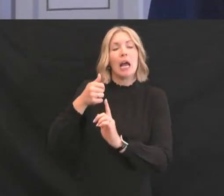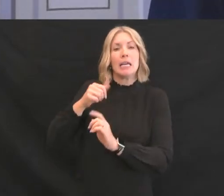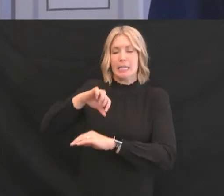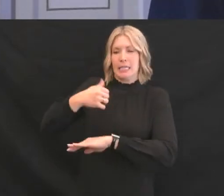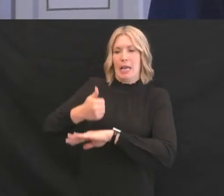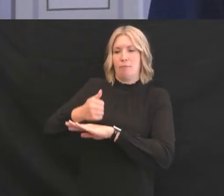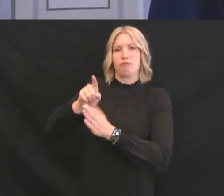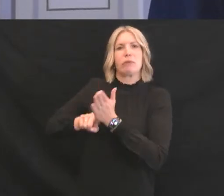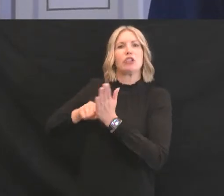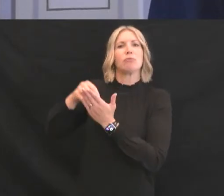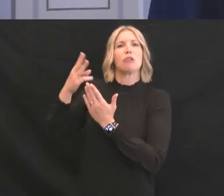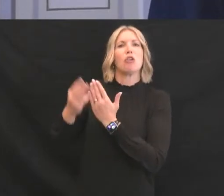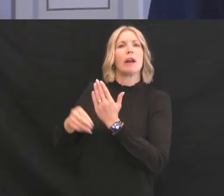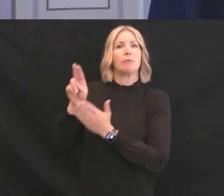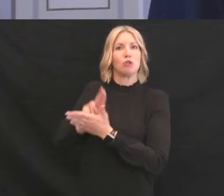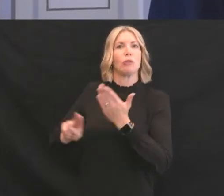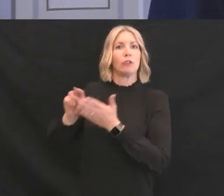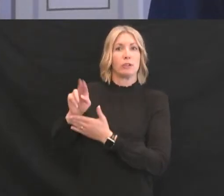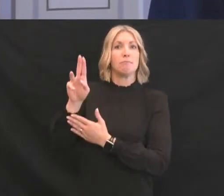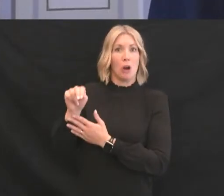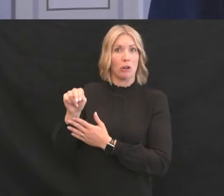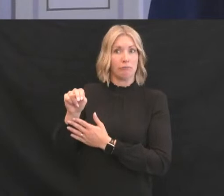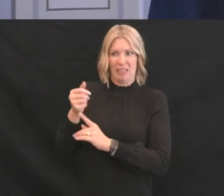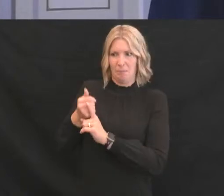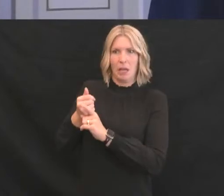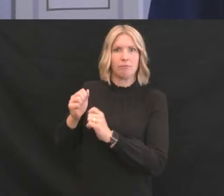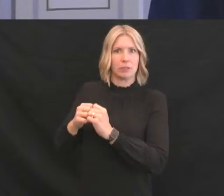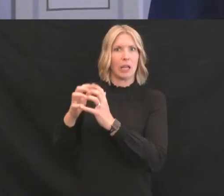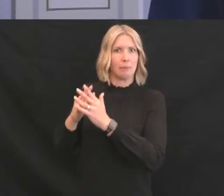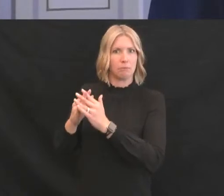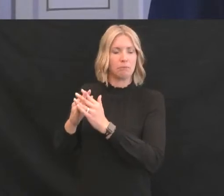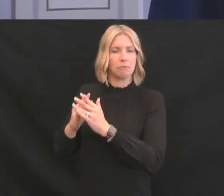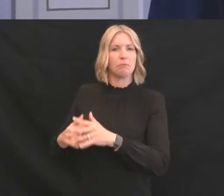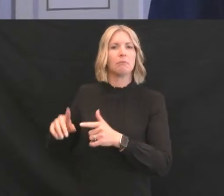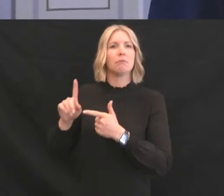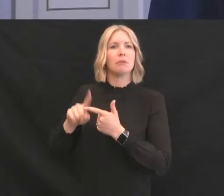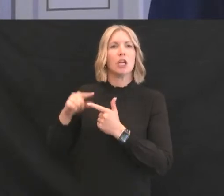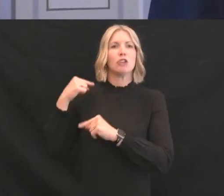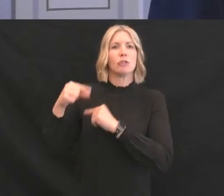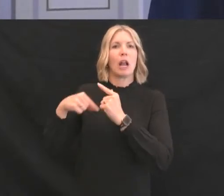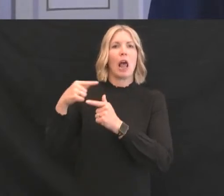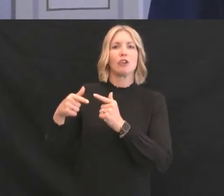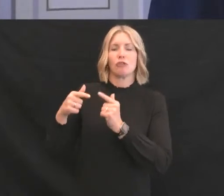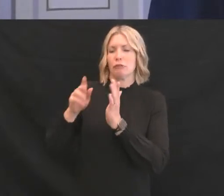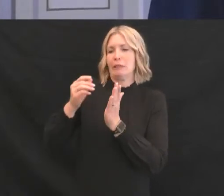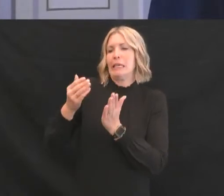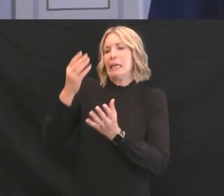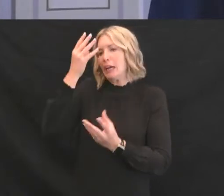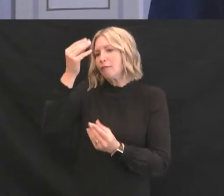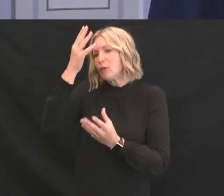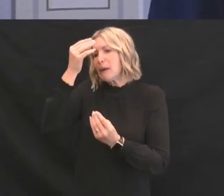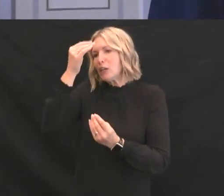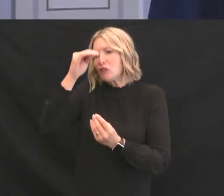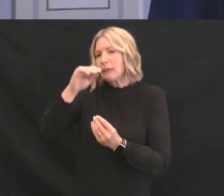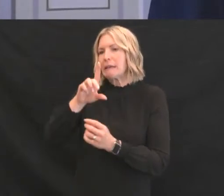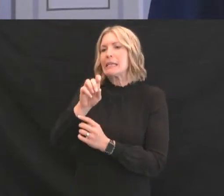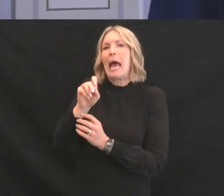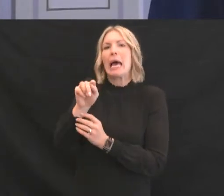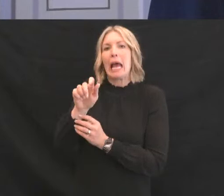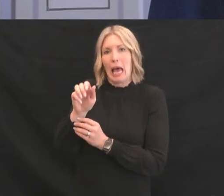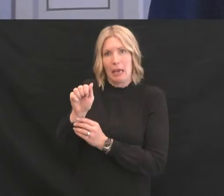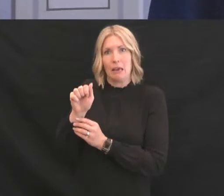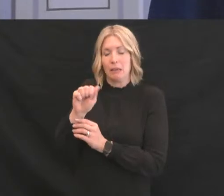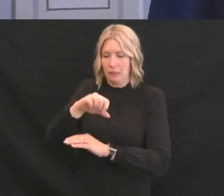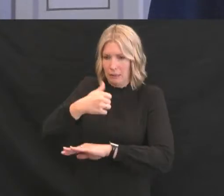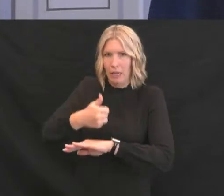University, pioneered the development of the Newfoundland and Labrador genealogical database, and led the Janssen and